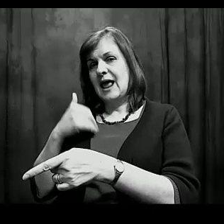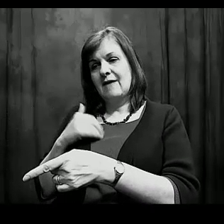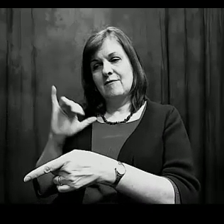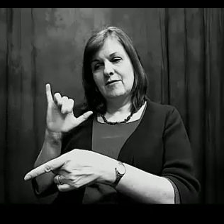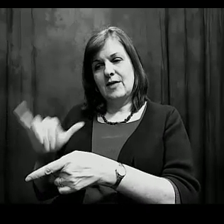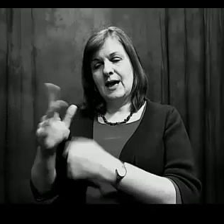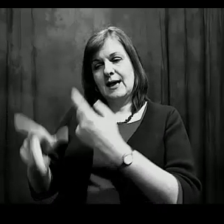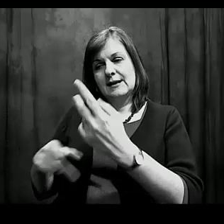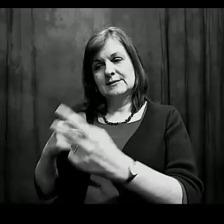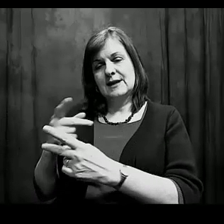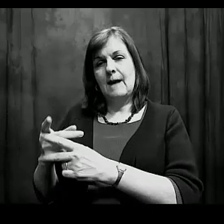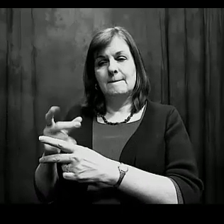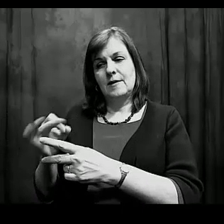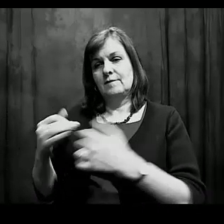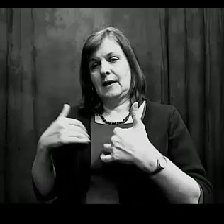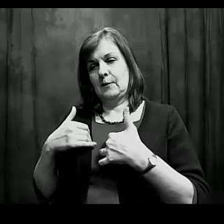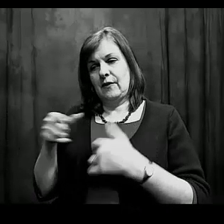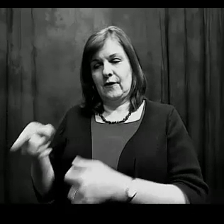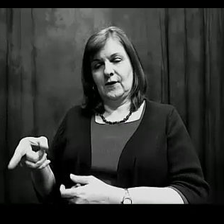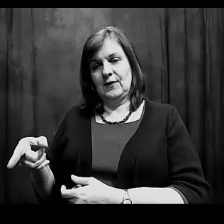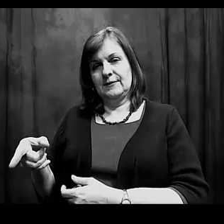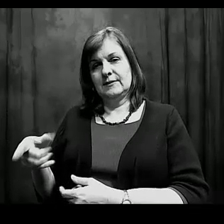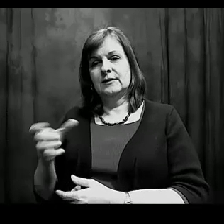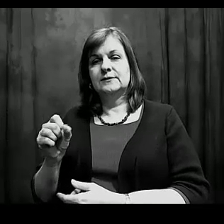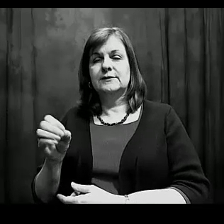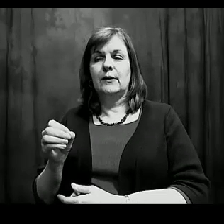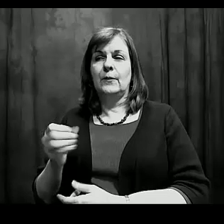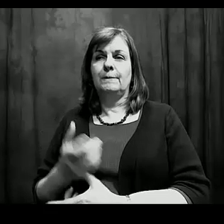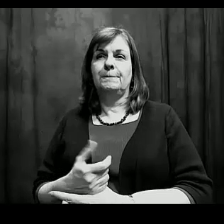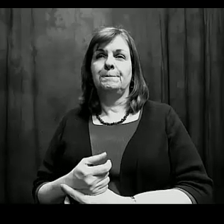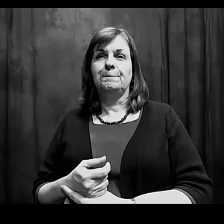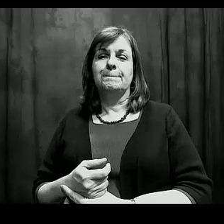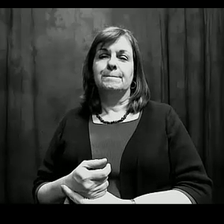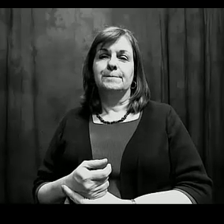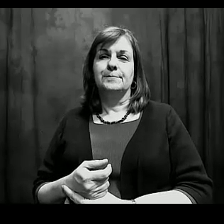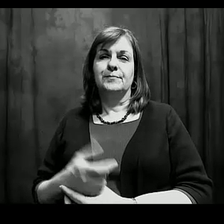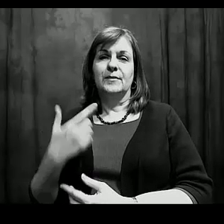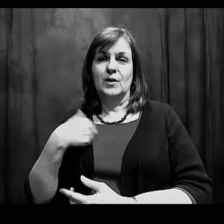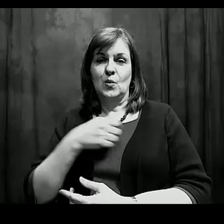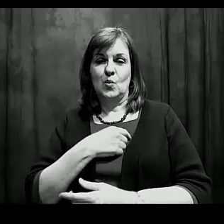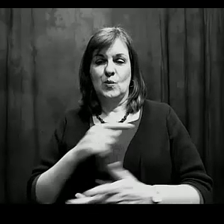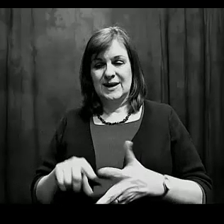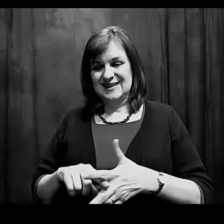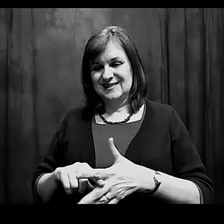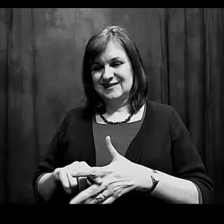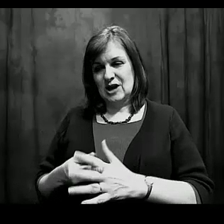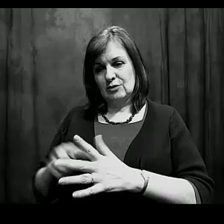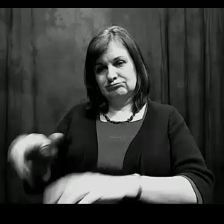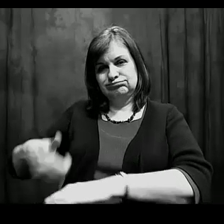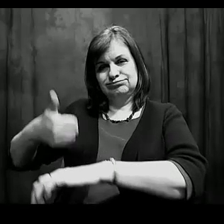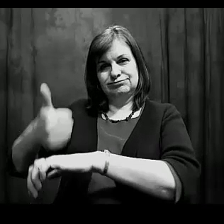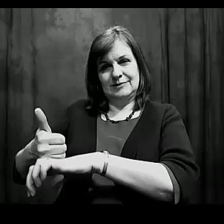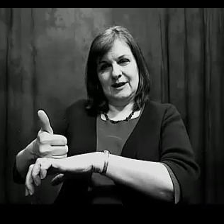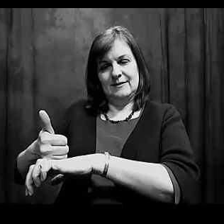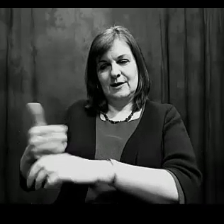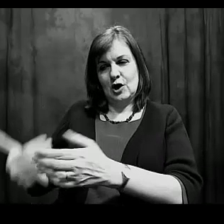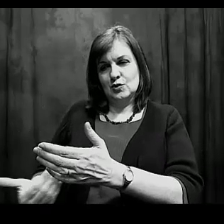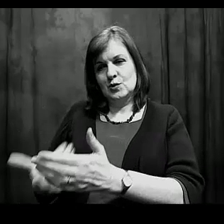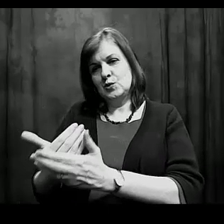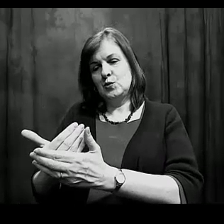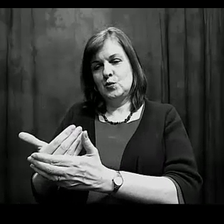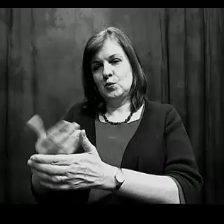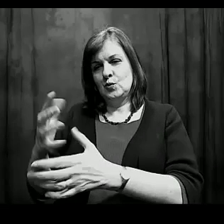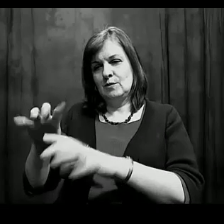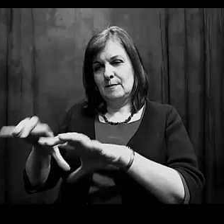of those particular individuals. So we essentially are starting a